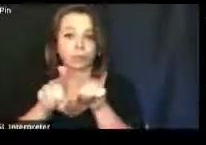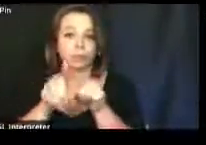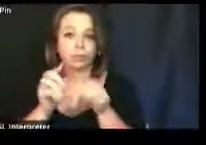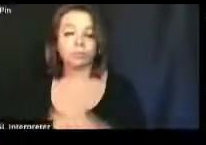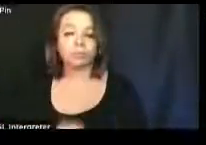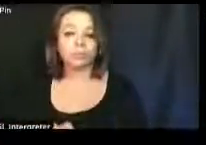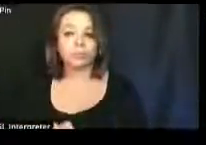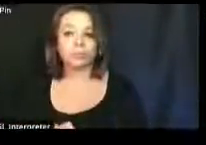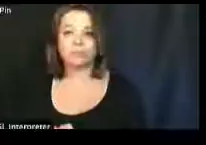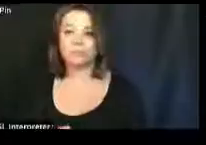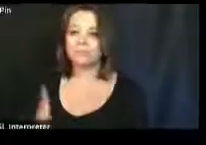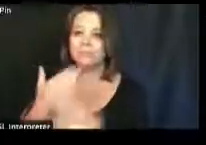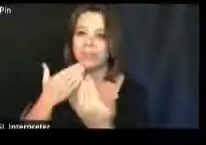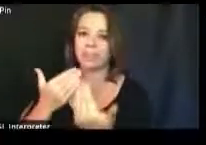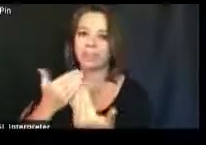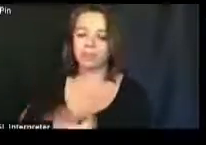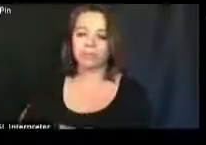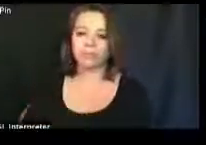Thank you.